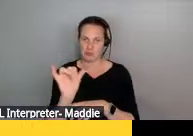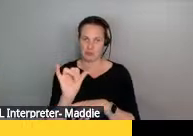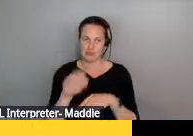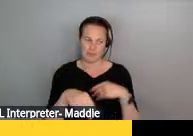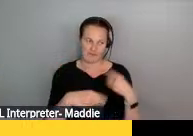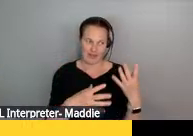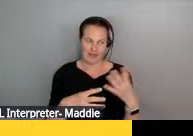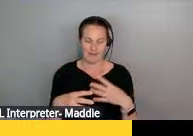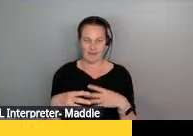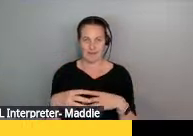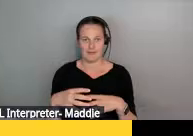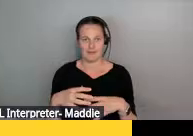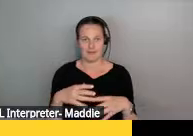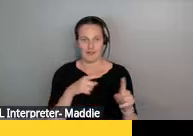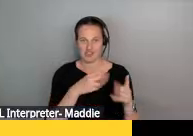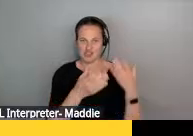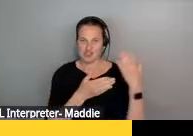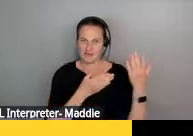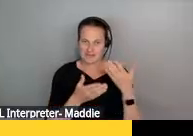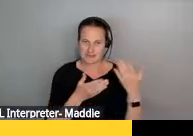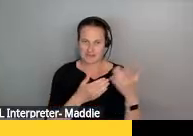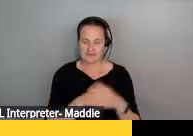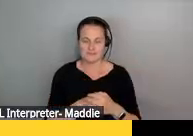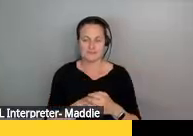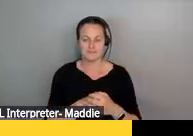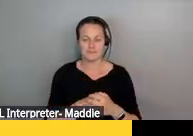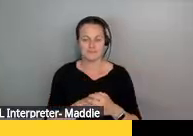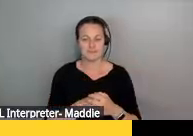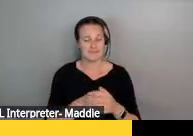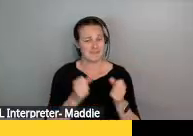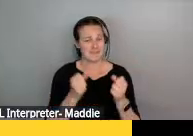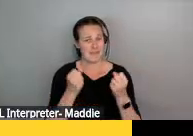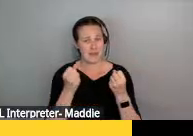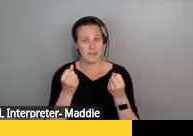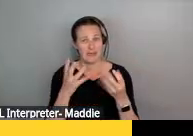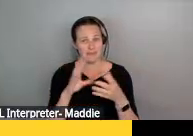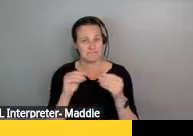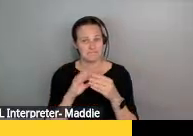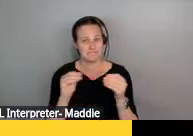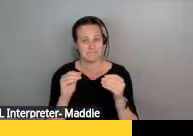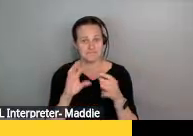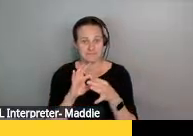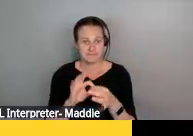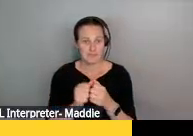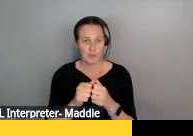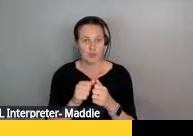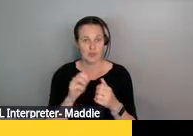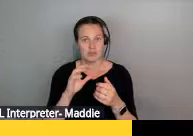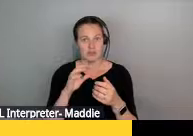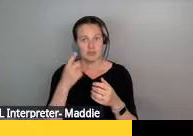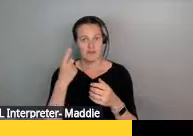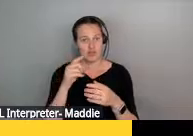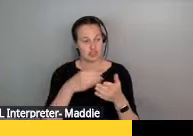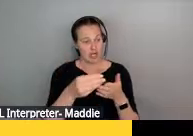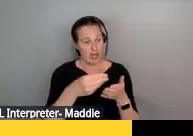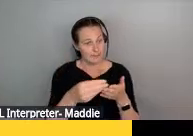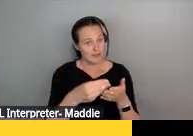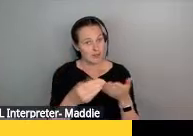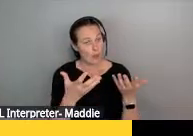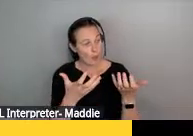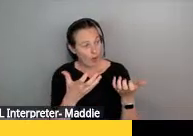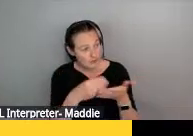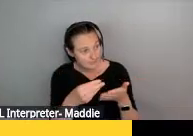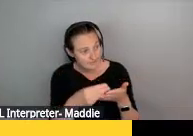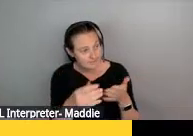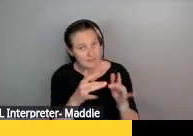providing the goods or services. There were a lot of stories of people using websites and apps for shopping or trying to go shopping and